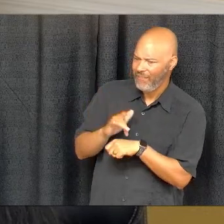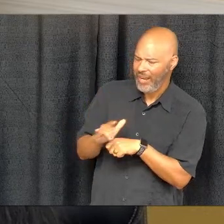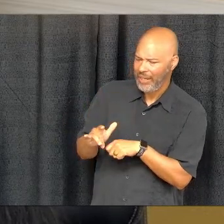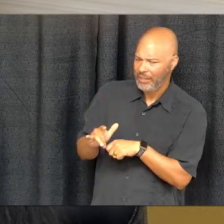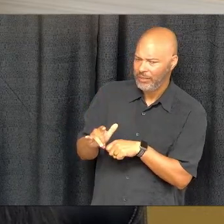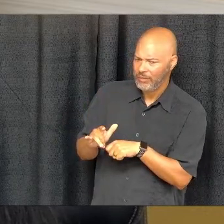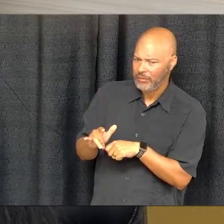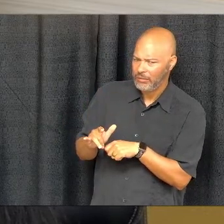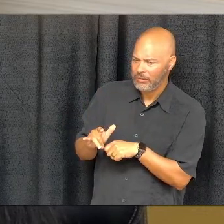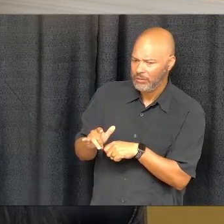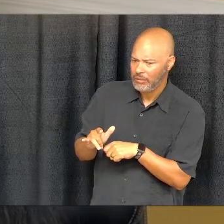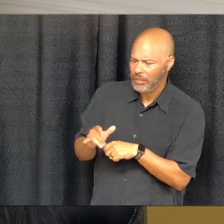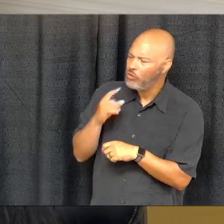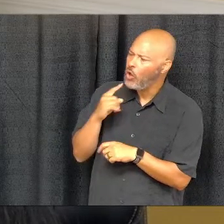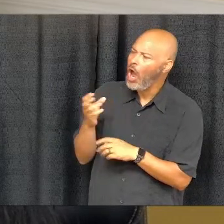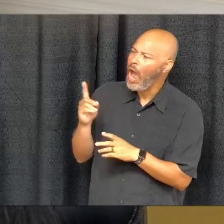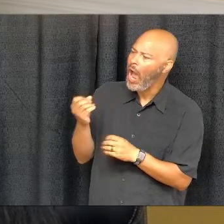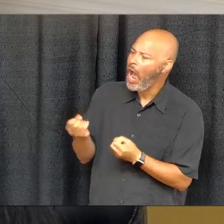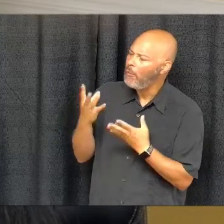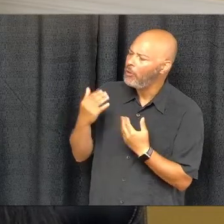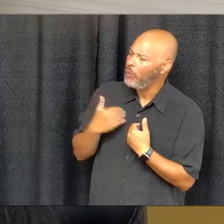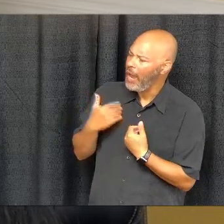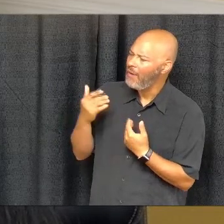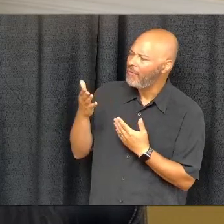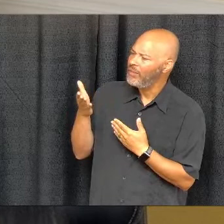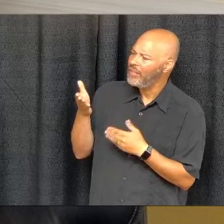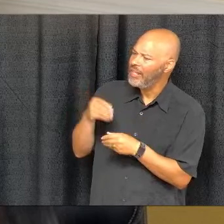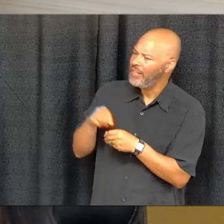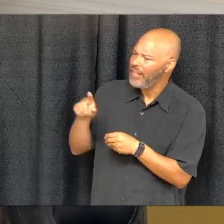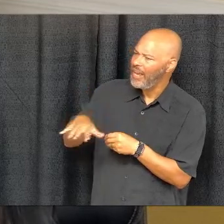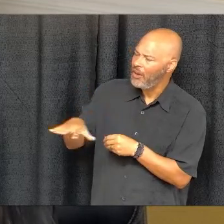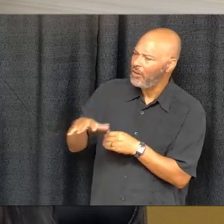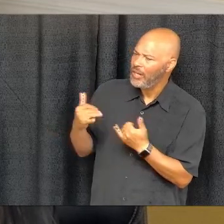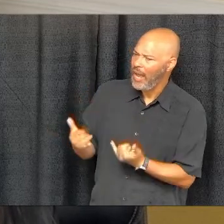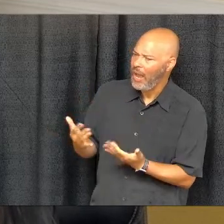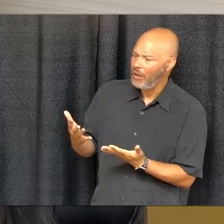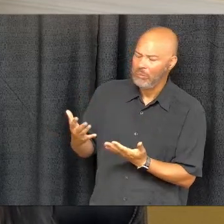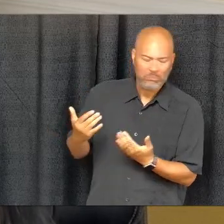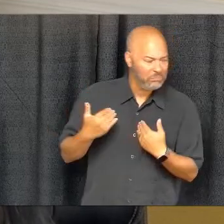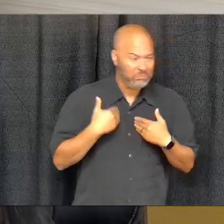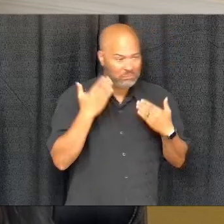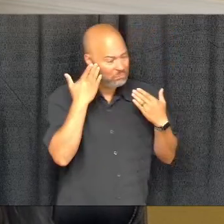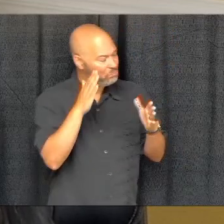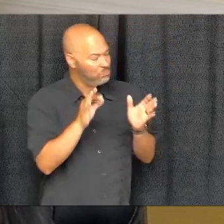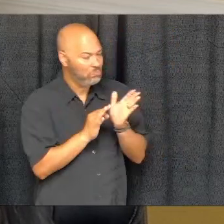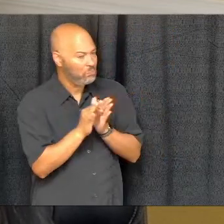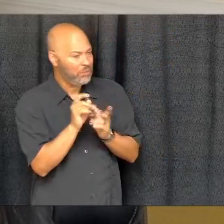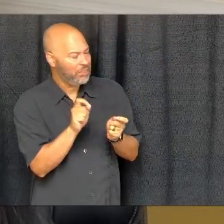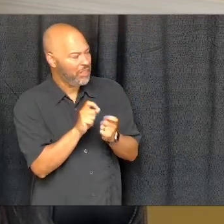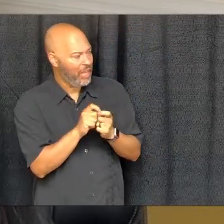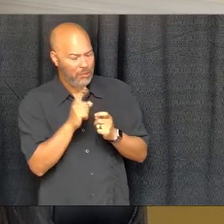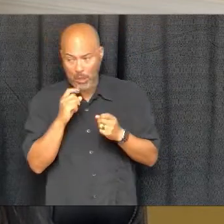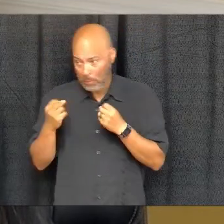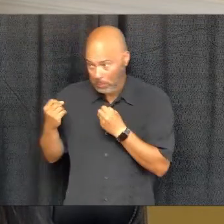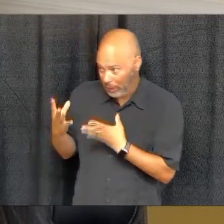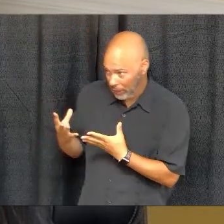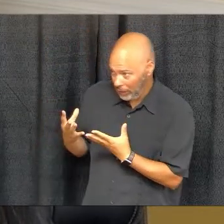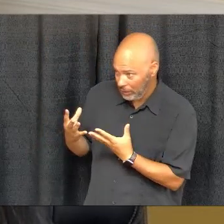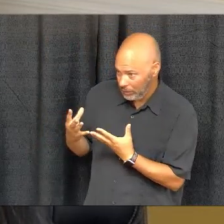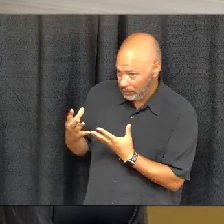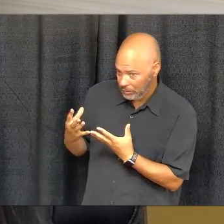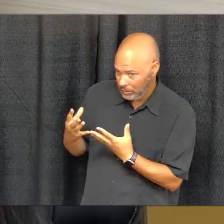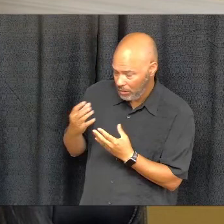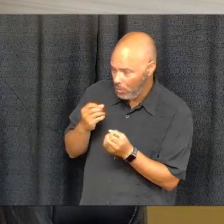lots. So how many duplexes and triplexes do we have in that area now? I don't know the complete count. But there are many. There's We have